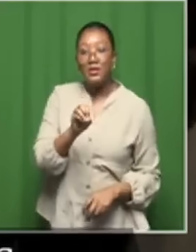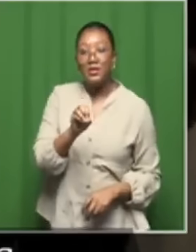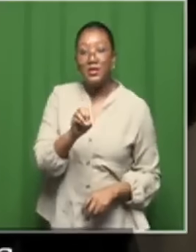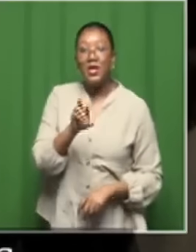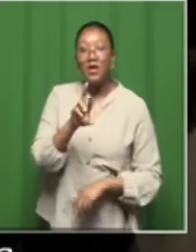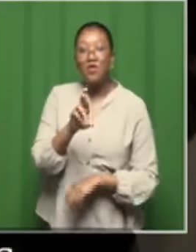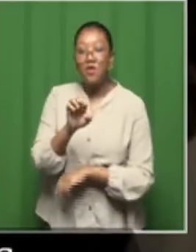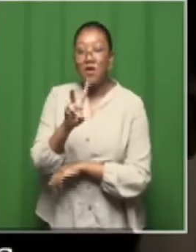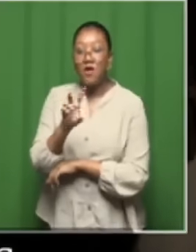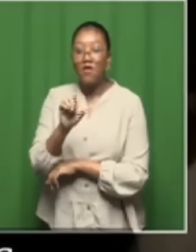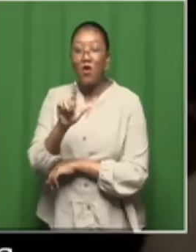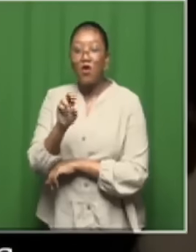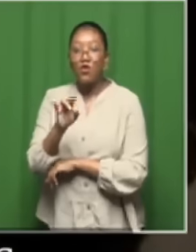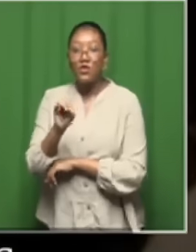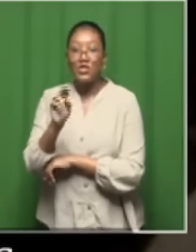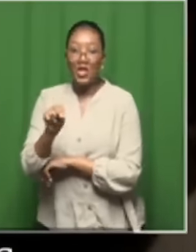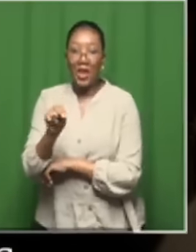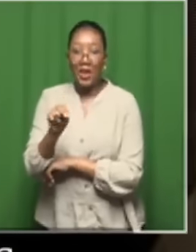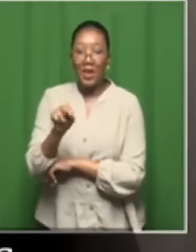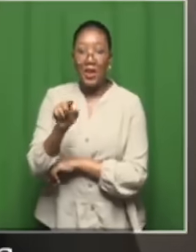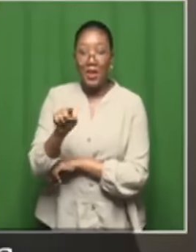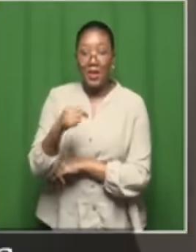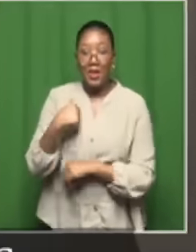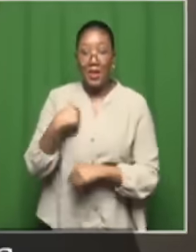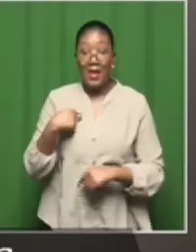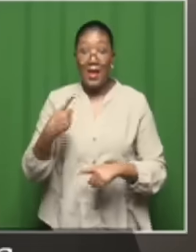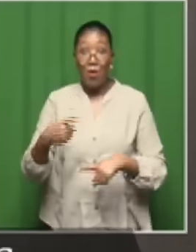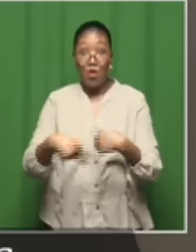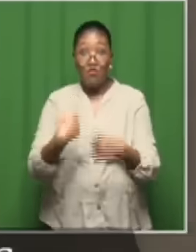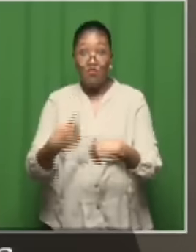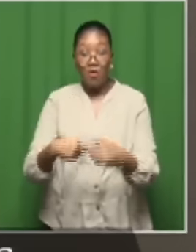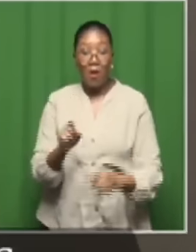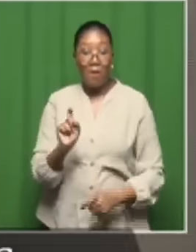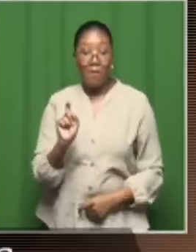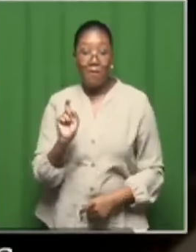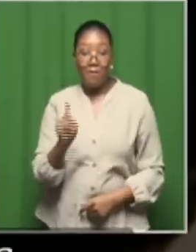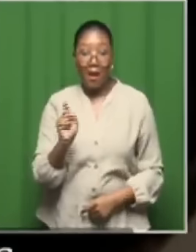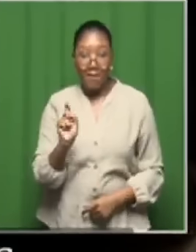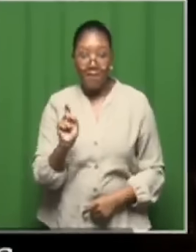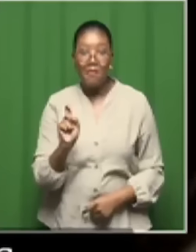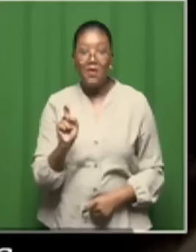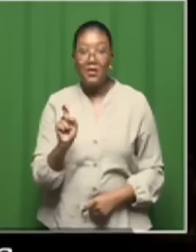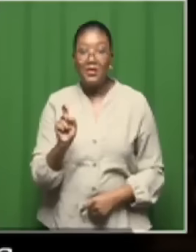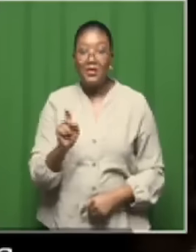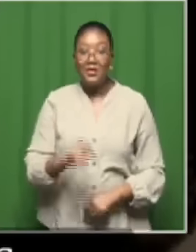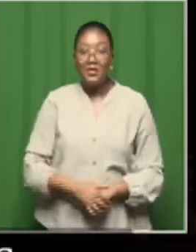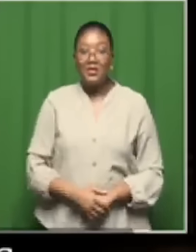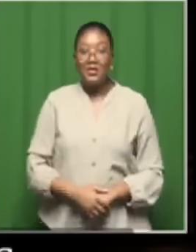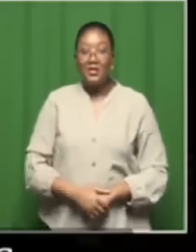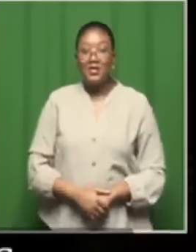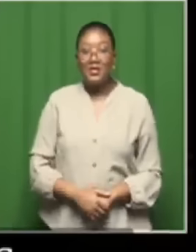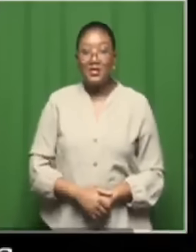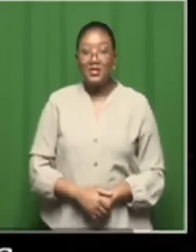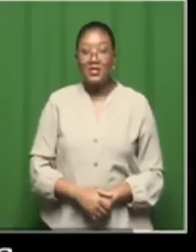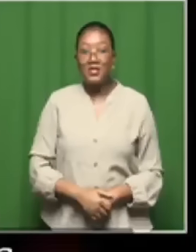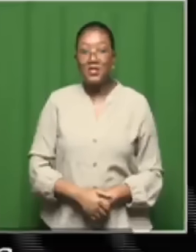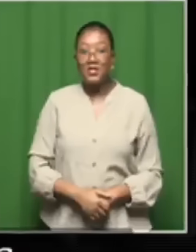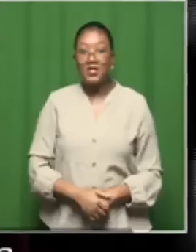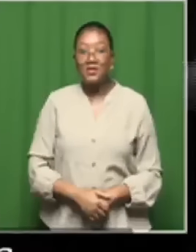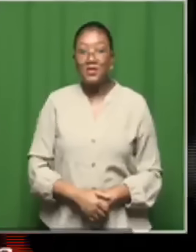start rolling. Immediately when we get to the pole, the machine and the counter will go off. Okay. Yes, let's go, Mandy.